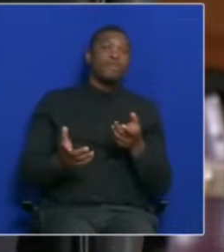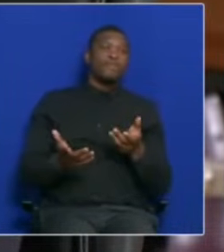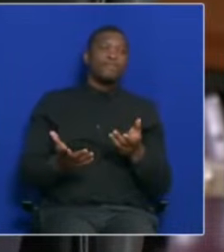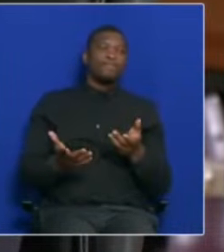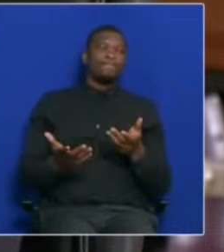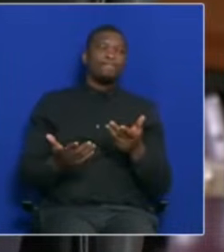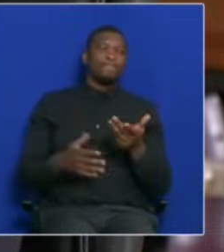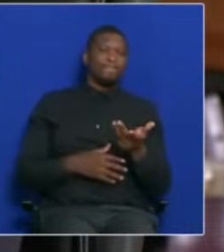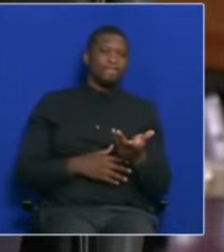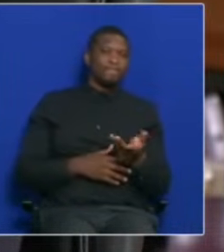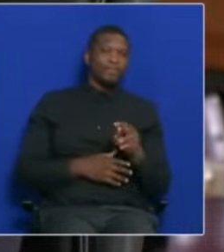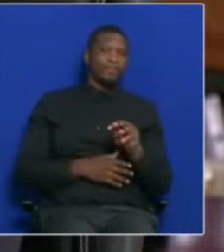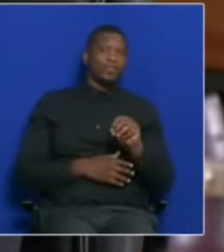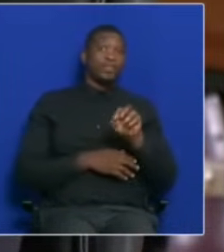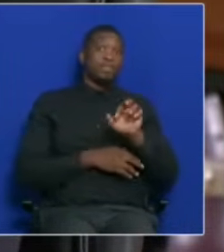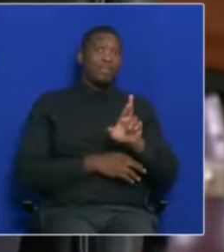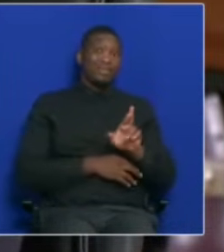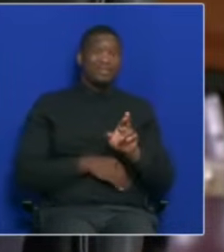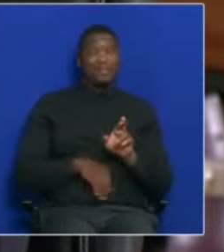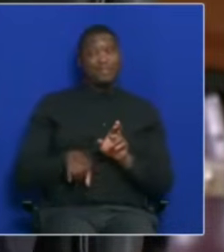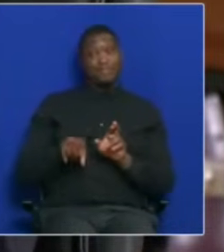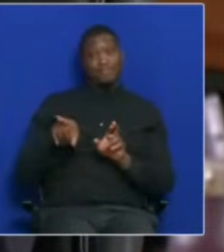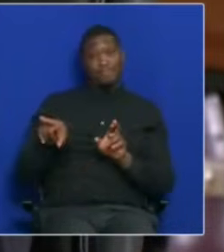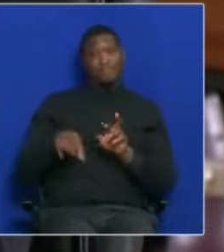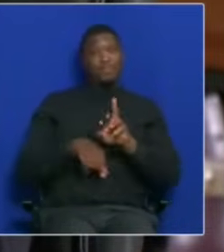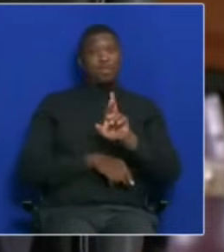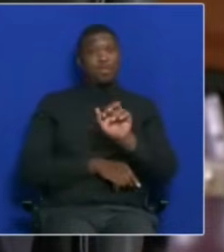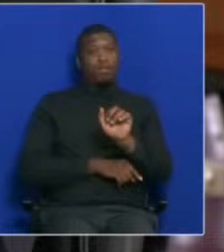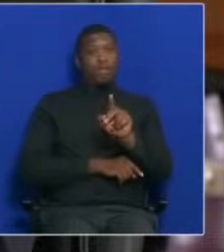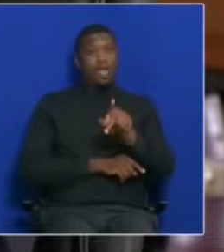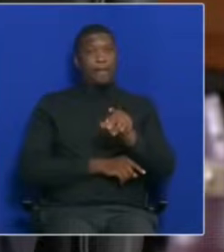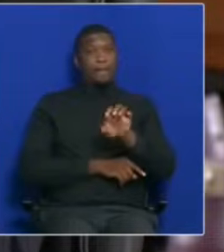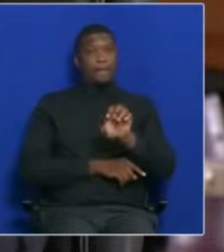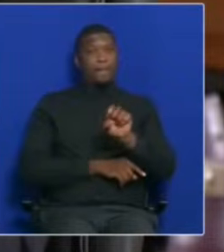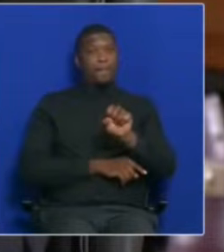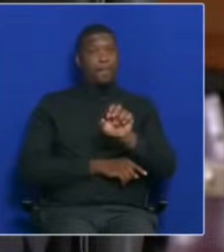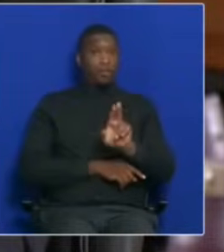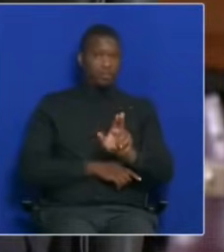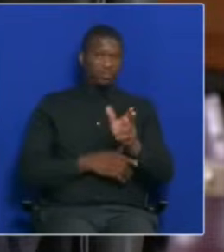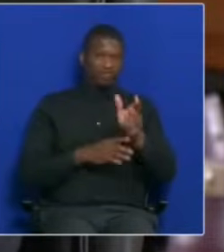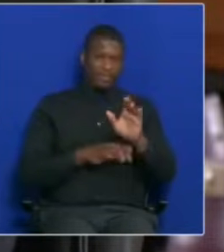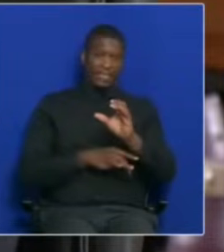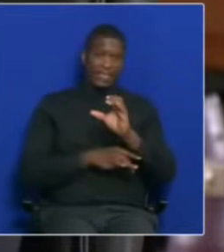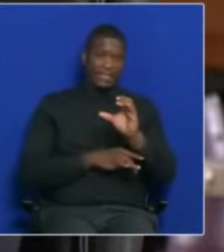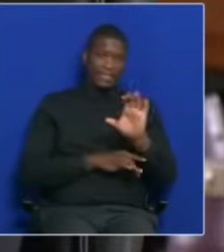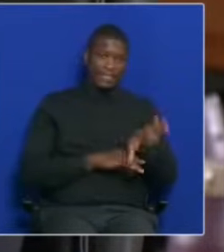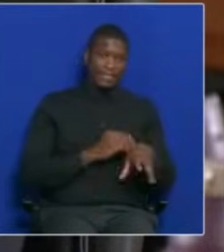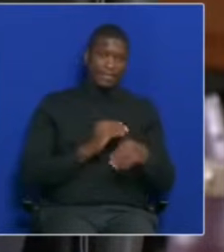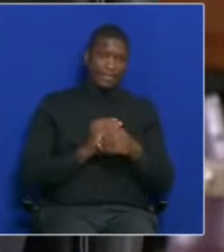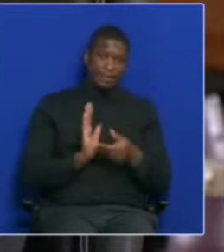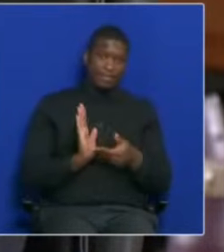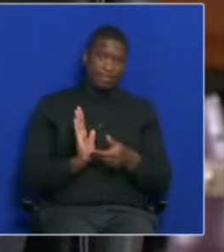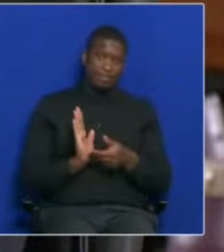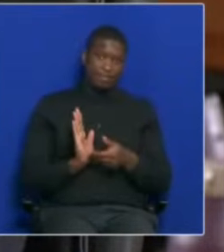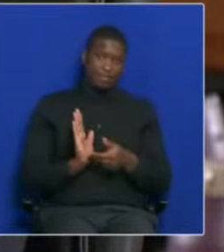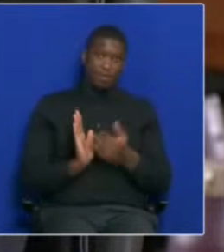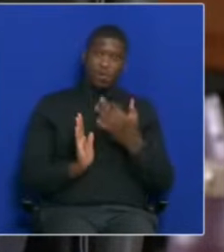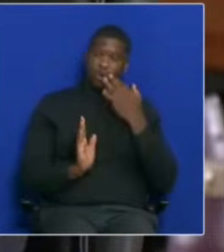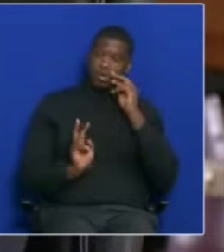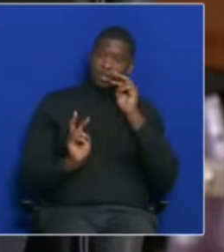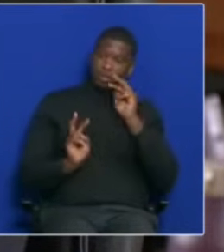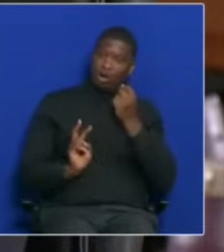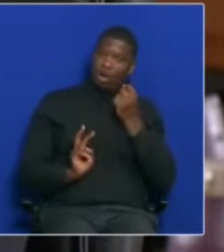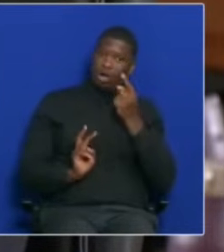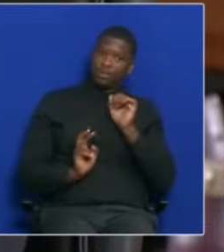Mr. Rapesu. And there you were copied. And this, as I understand, was in relation to the